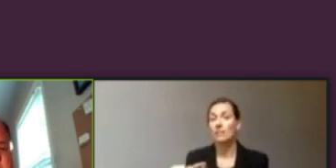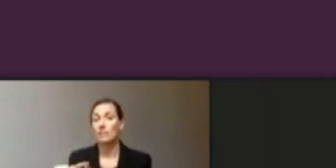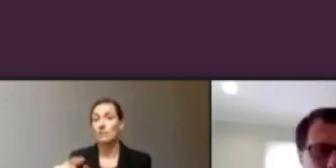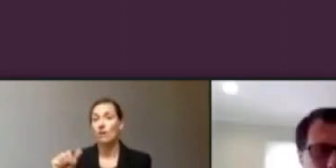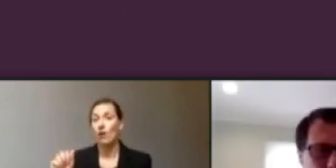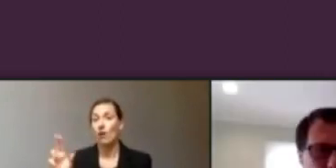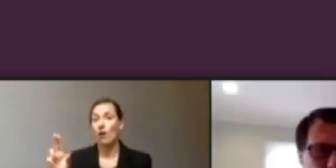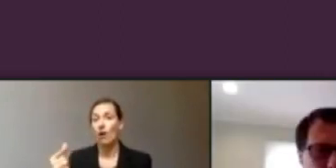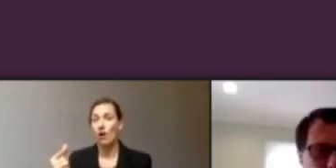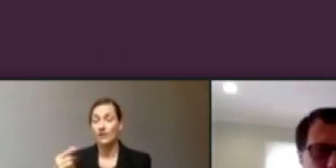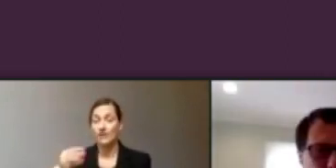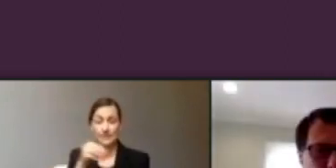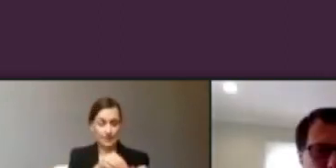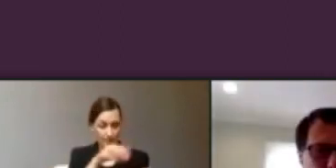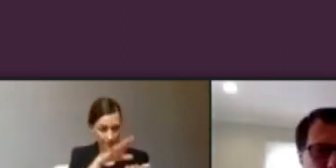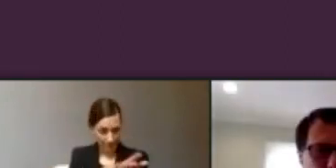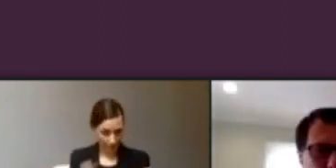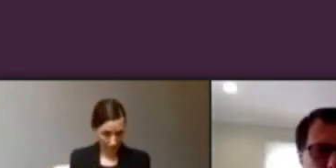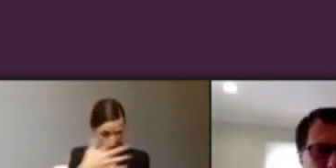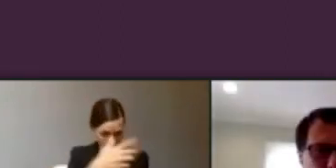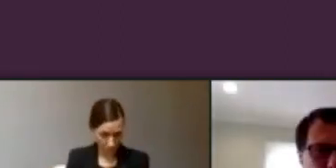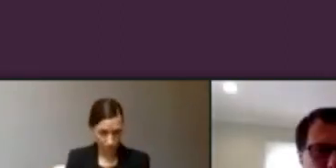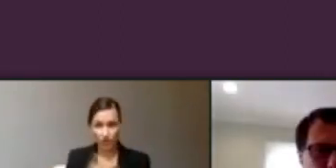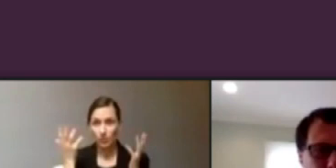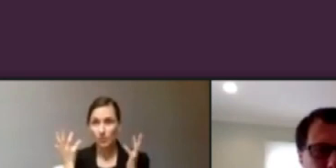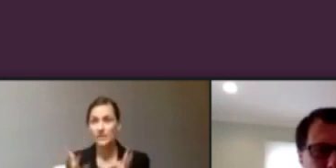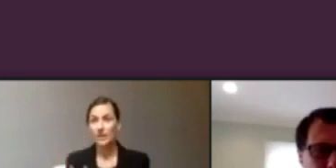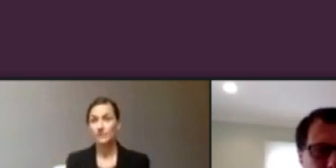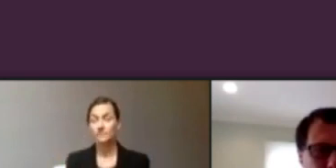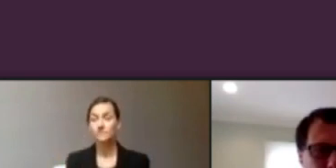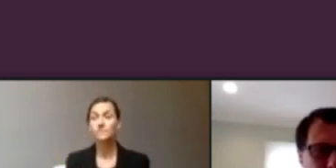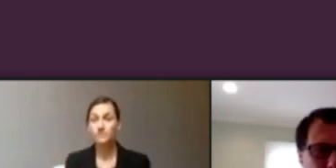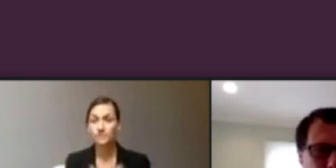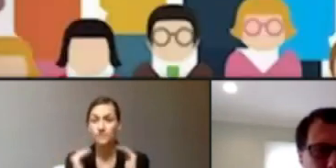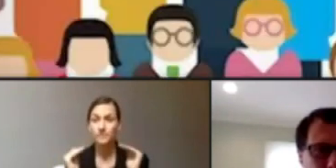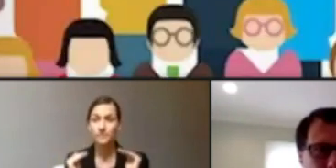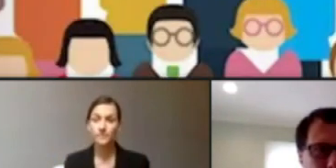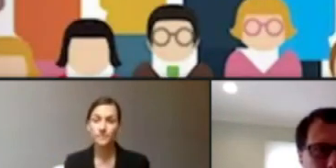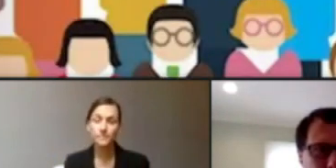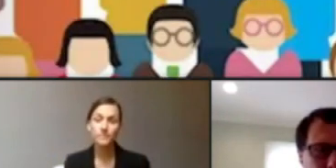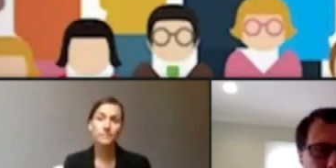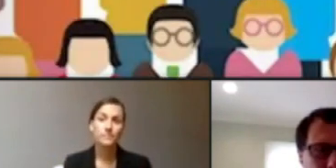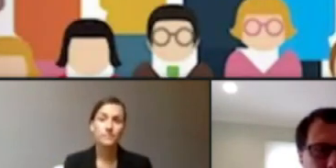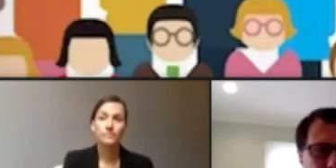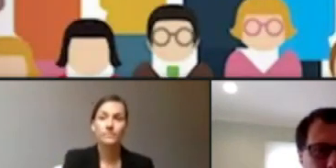data collection period will end. So if we move to the next slide.